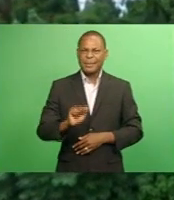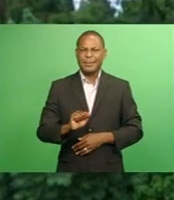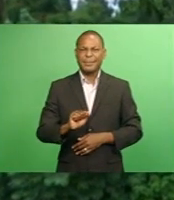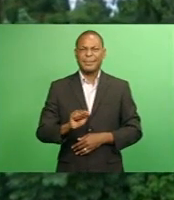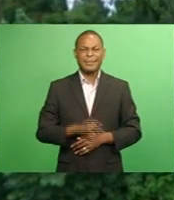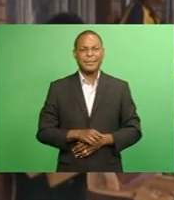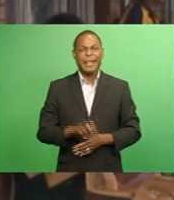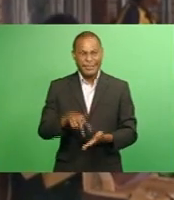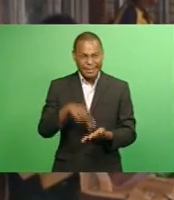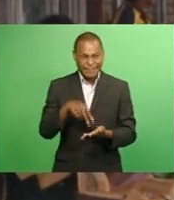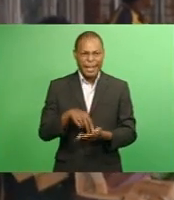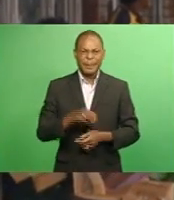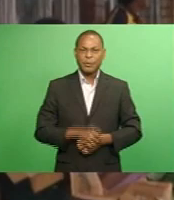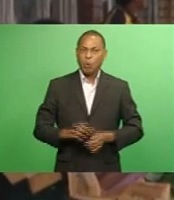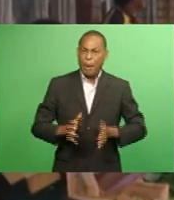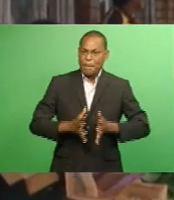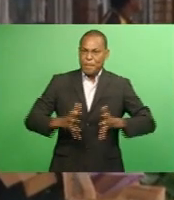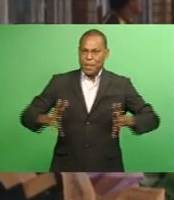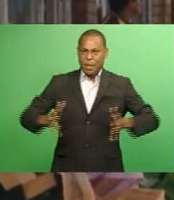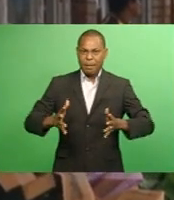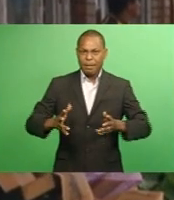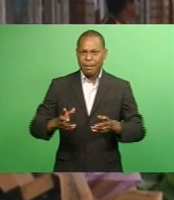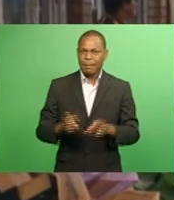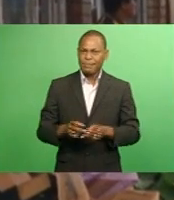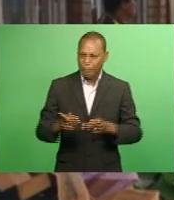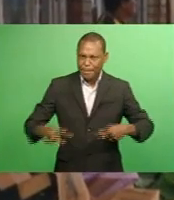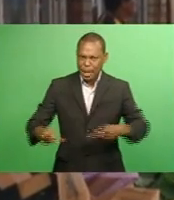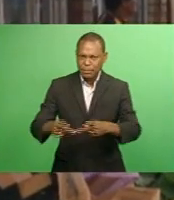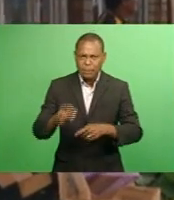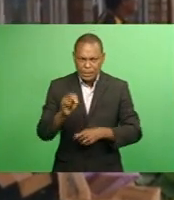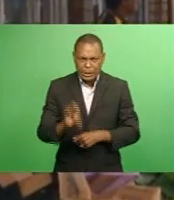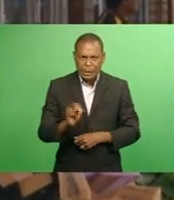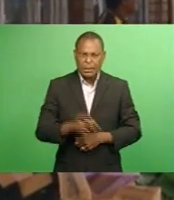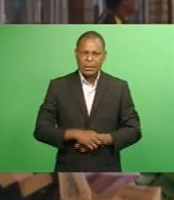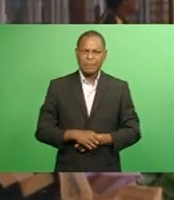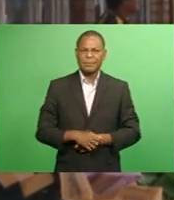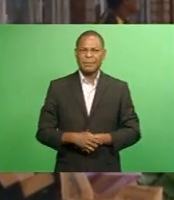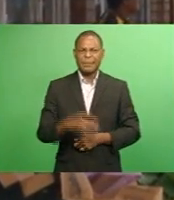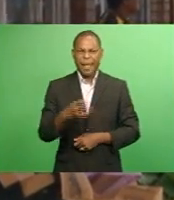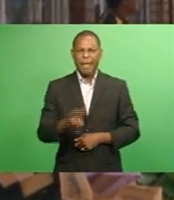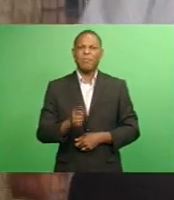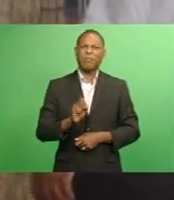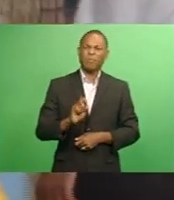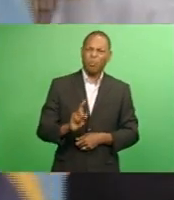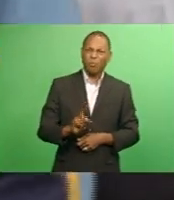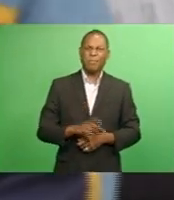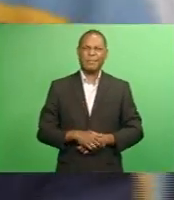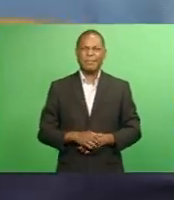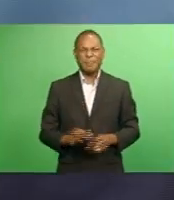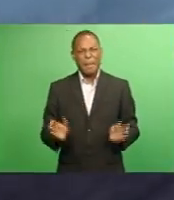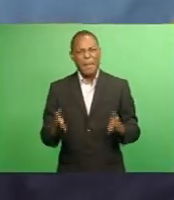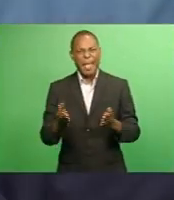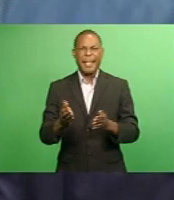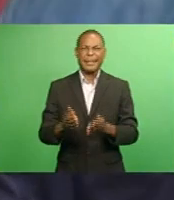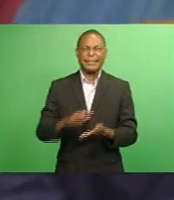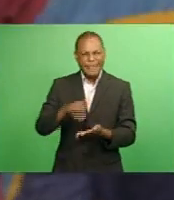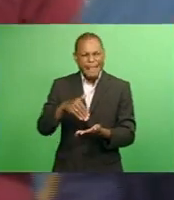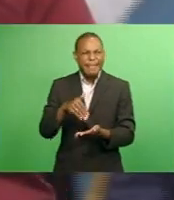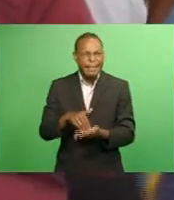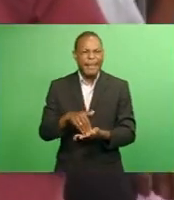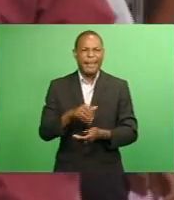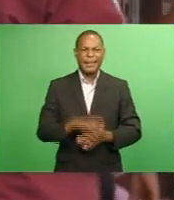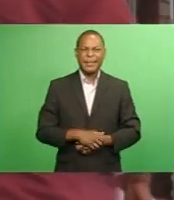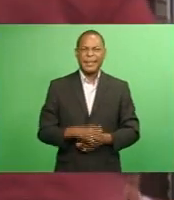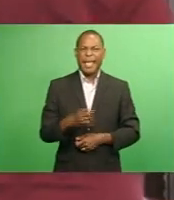a bigger commercial center. We also want to have a recreation center, and also we would like to have the